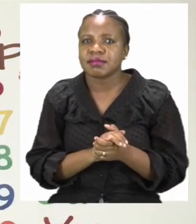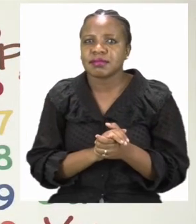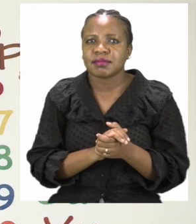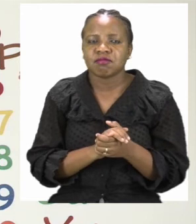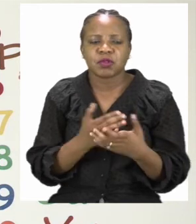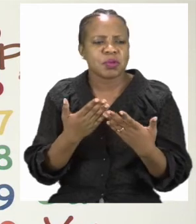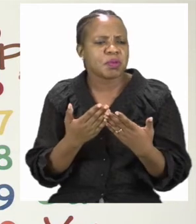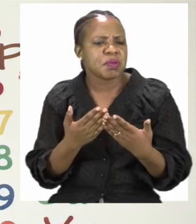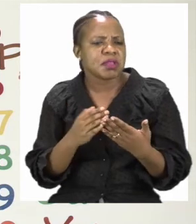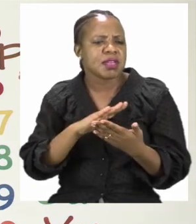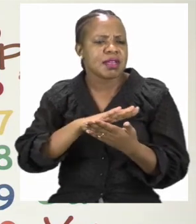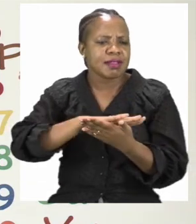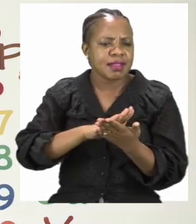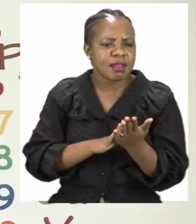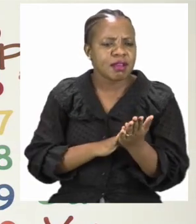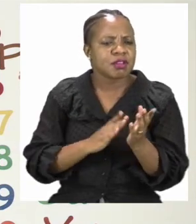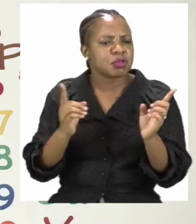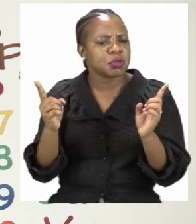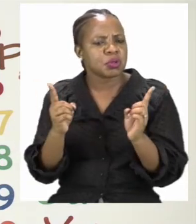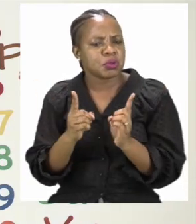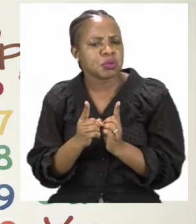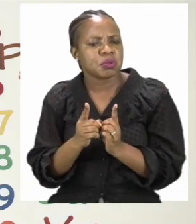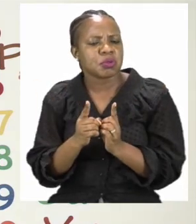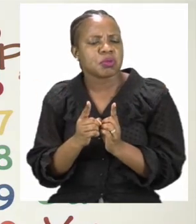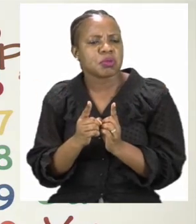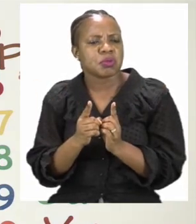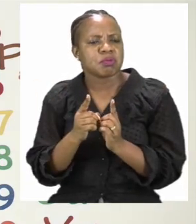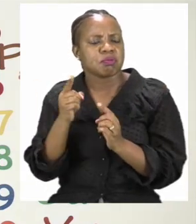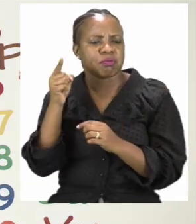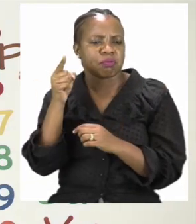you. What do we say if someone says that?